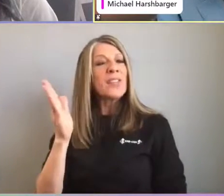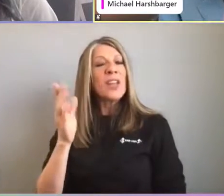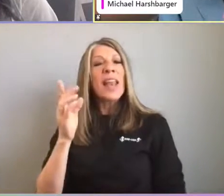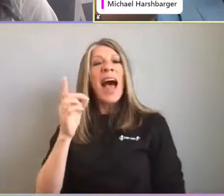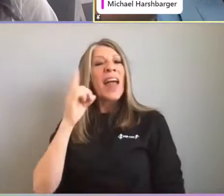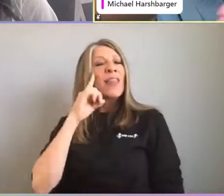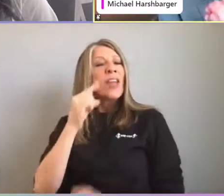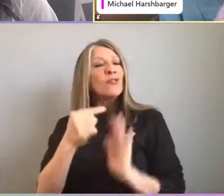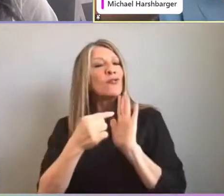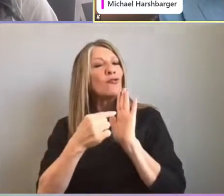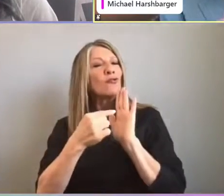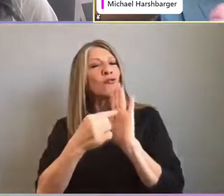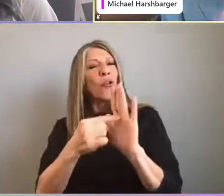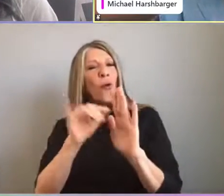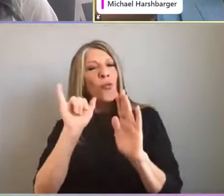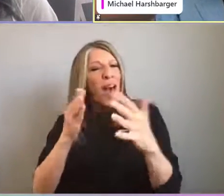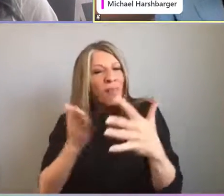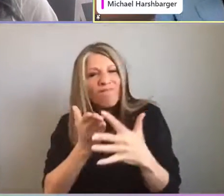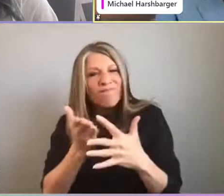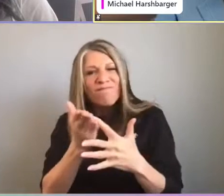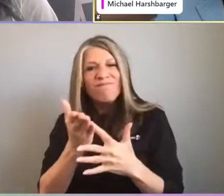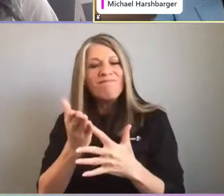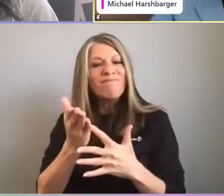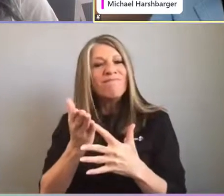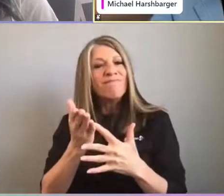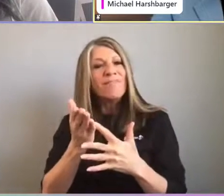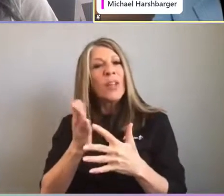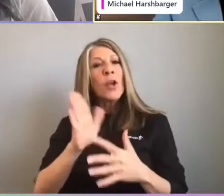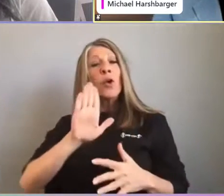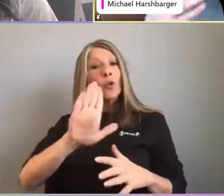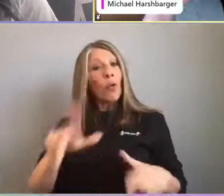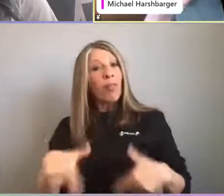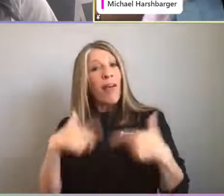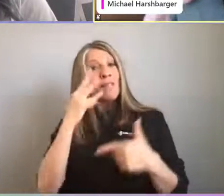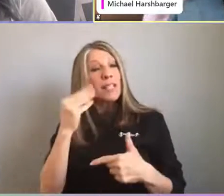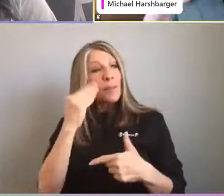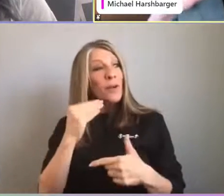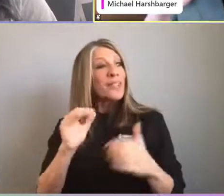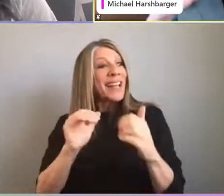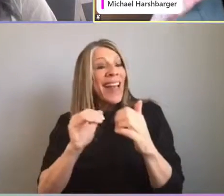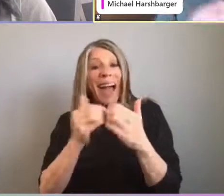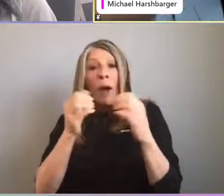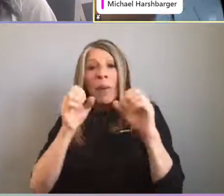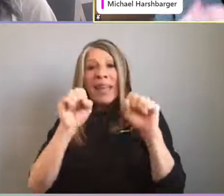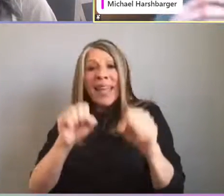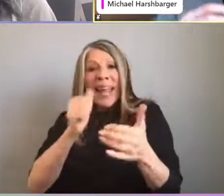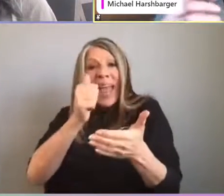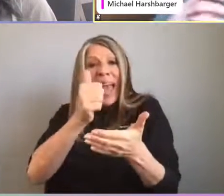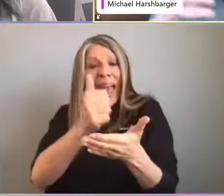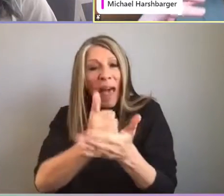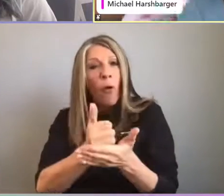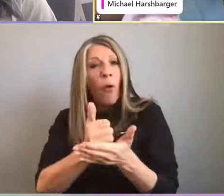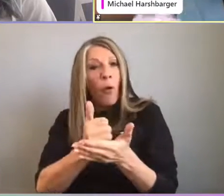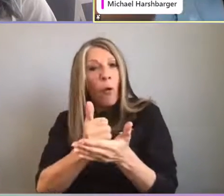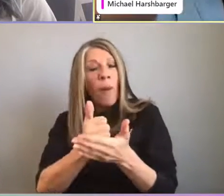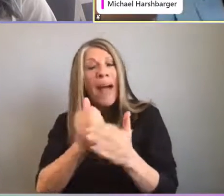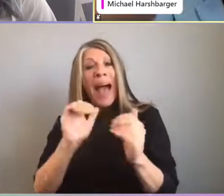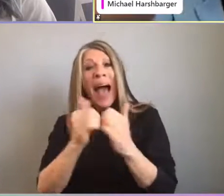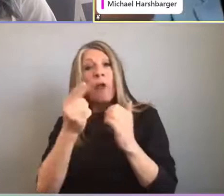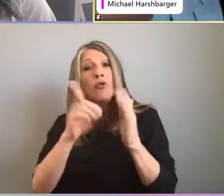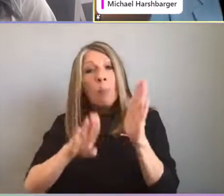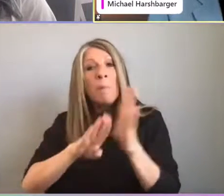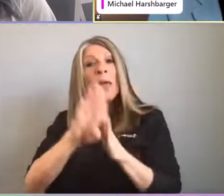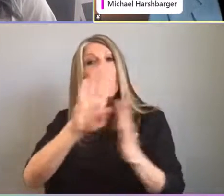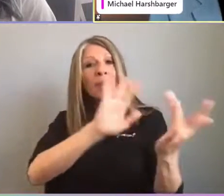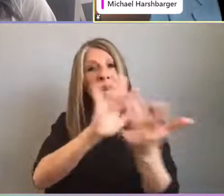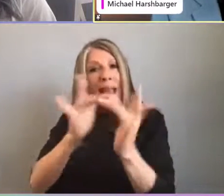that woven throughout, right? About your life experiences and help frame how you built a